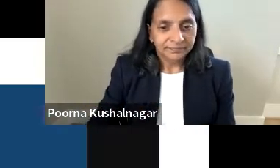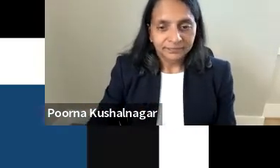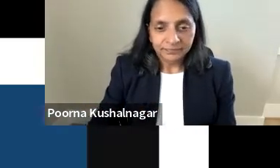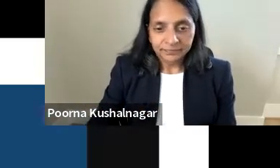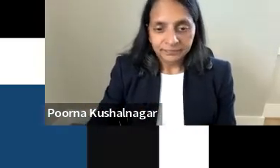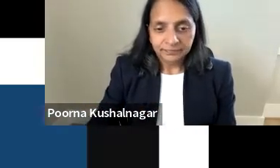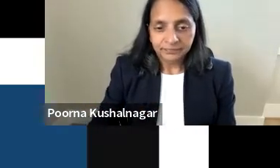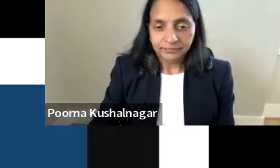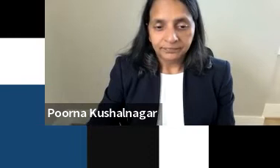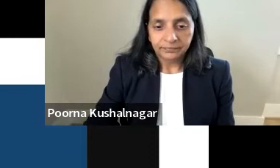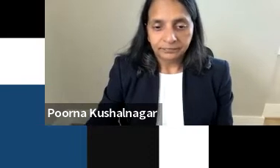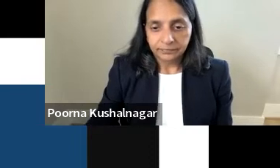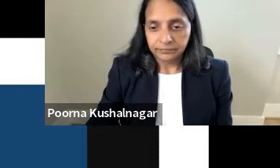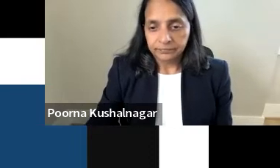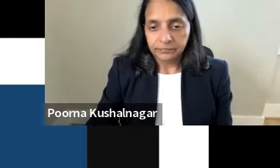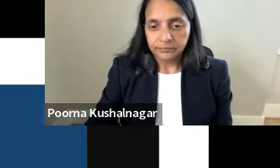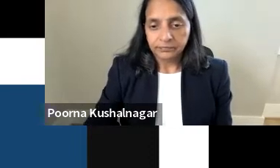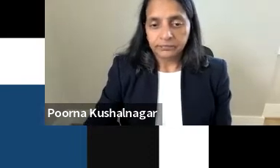life.